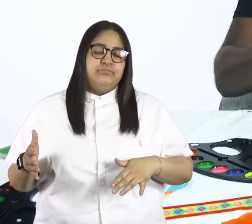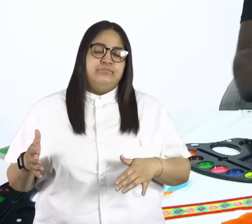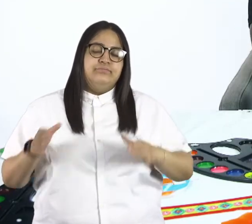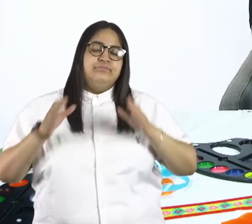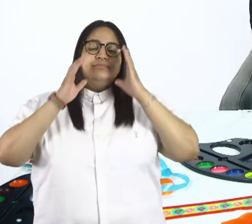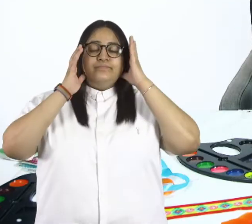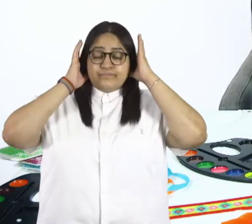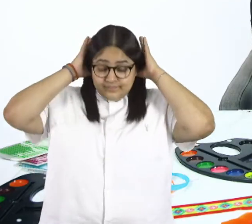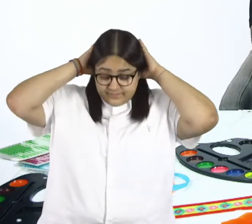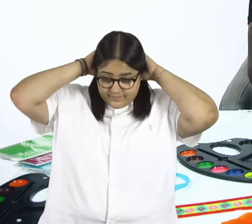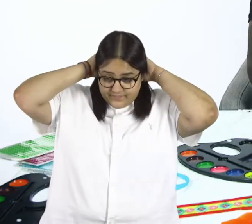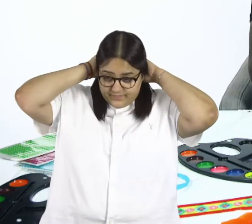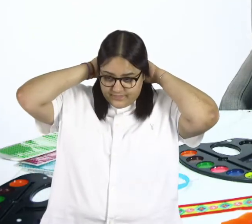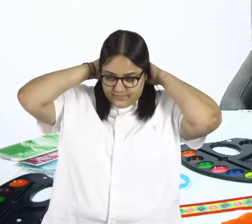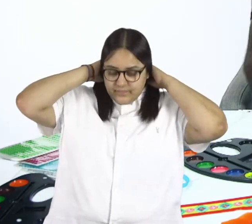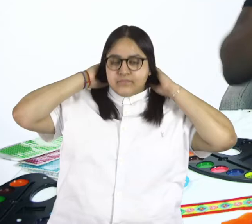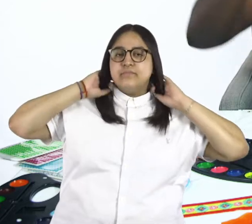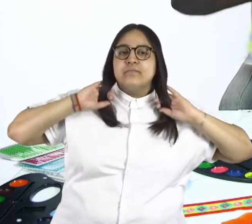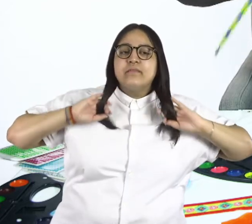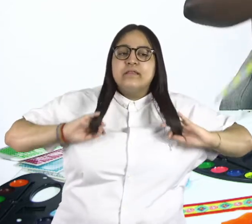giving it a bit of shimmer.